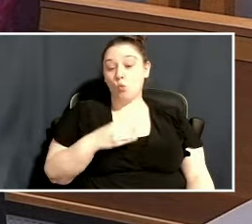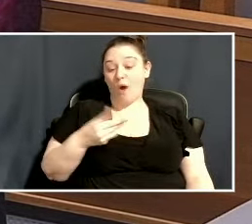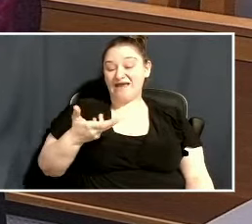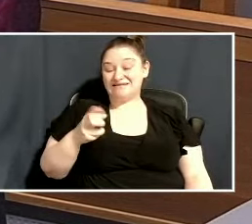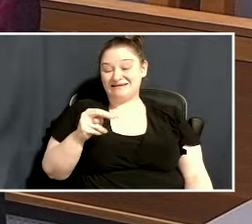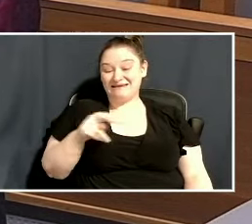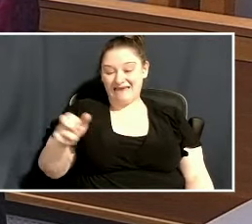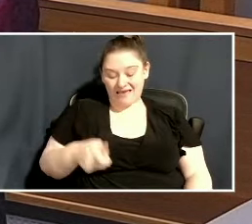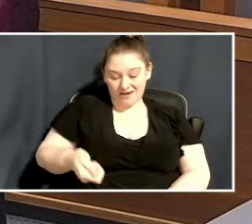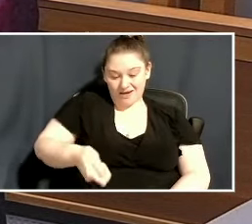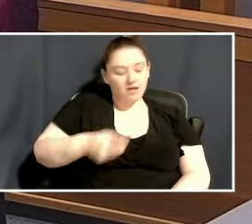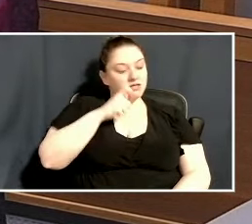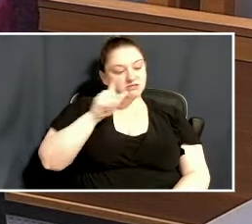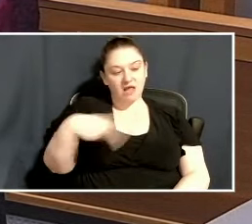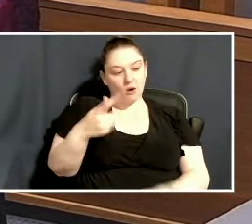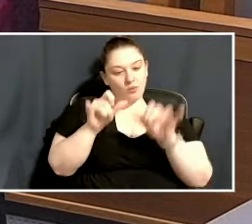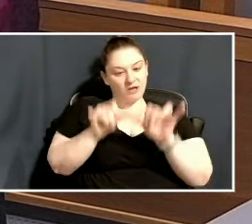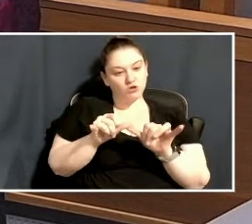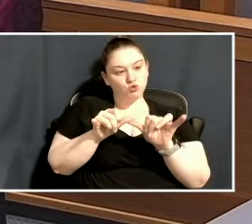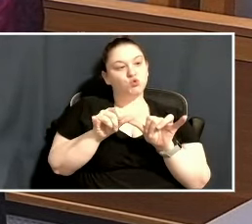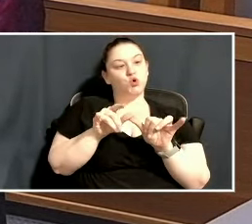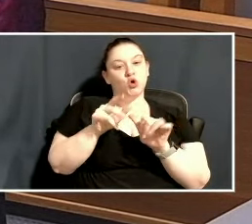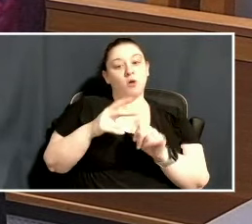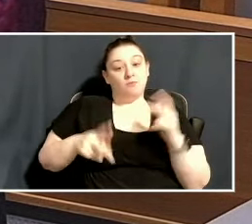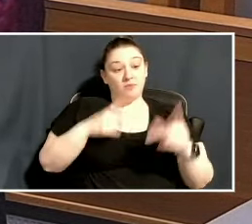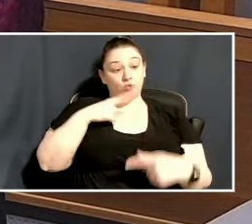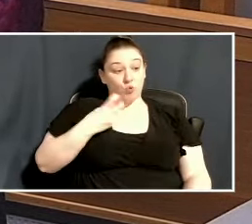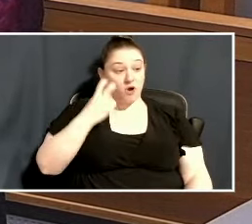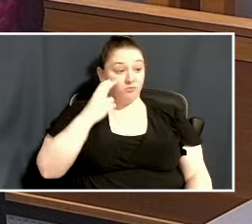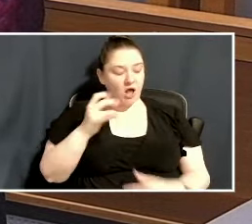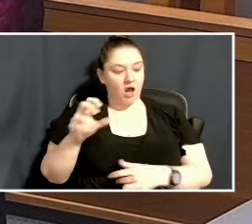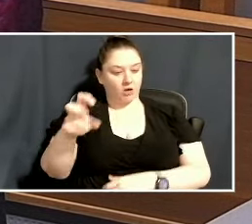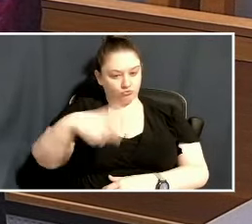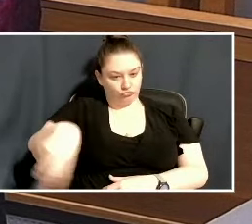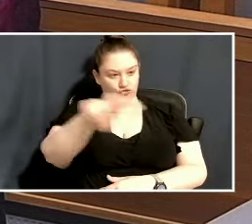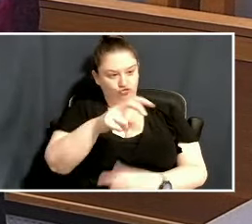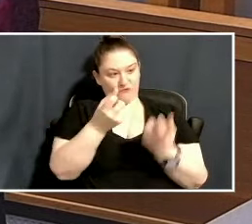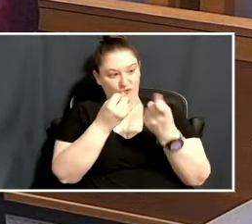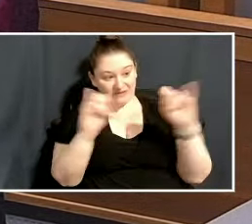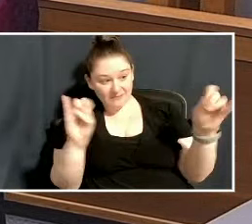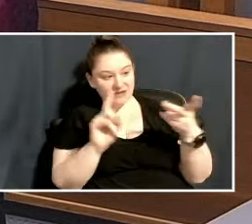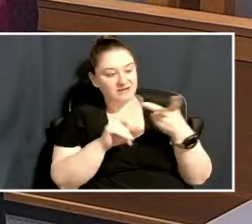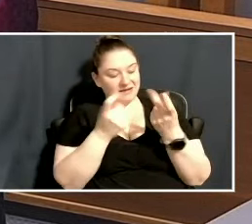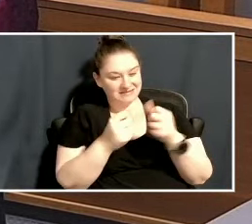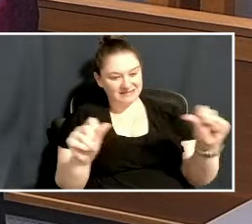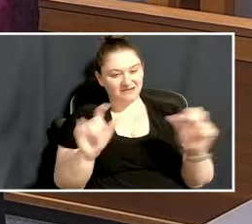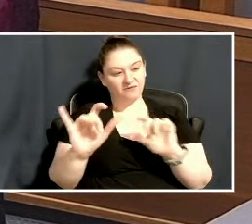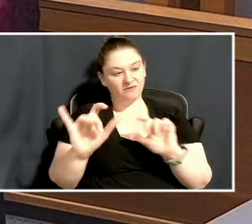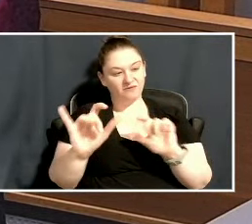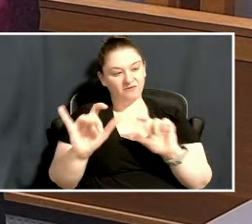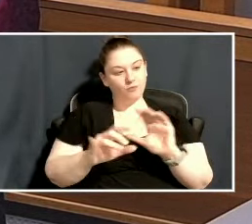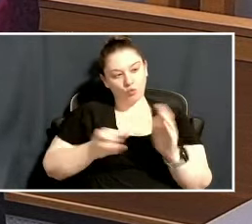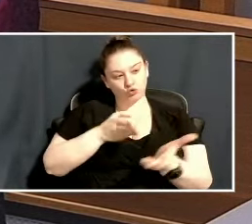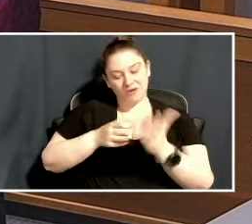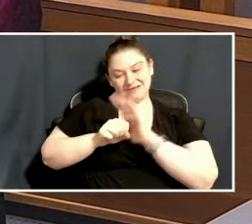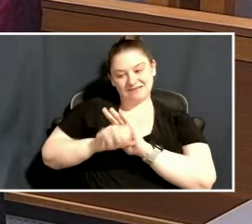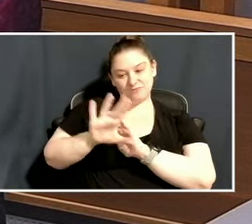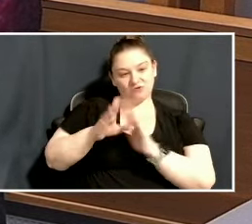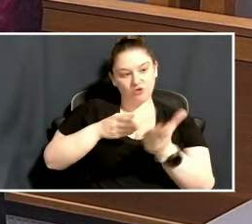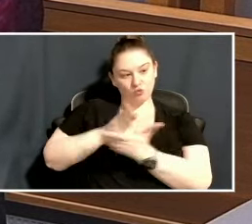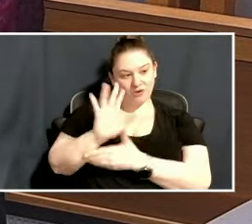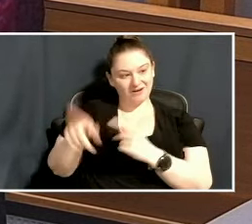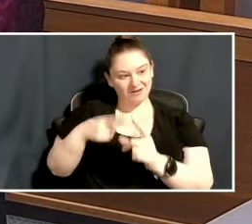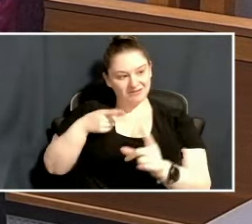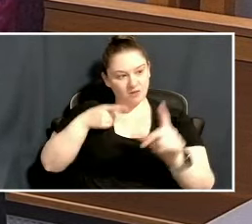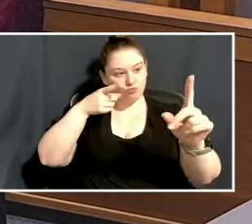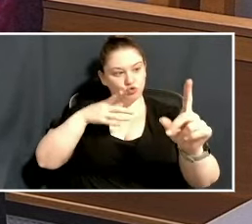who are blind to travel independently and safely, but is also a symbol of their rights as they pursue their goals.